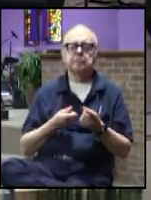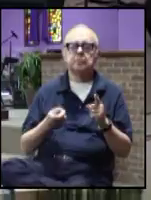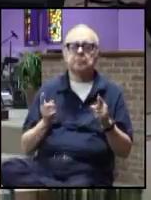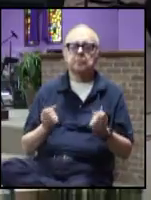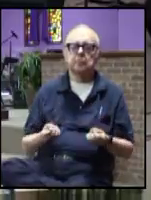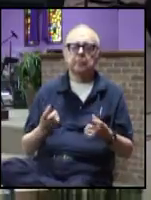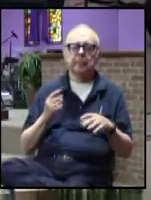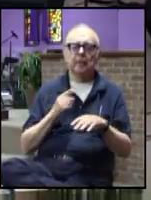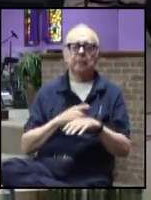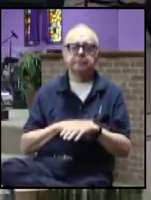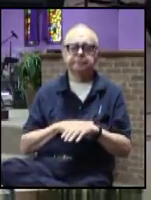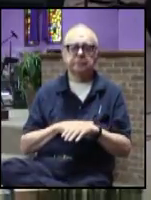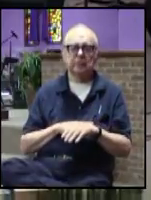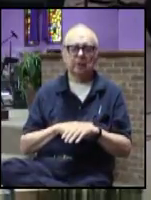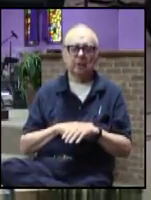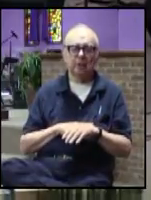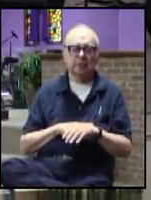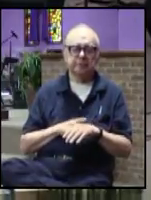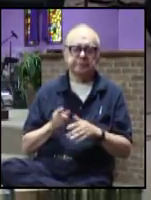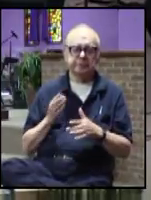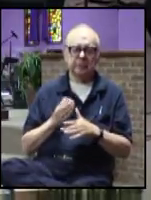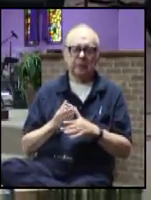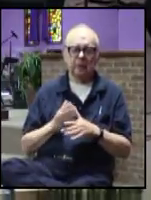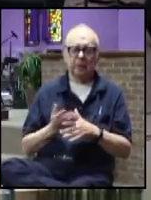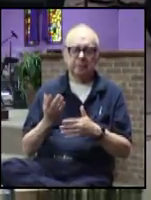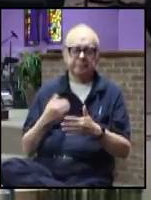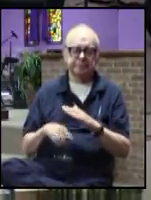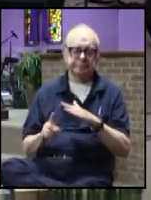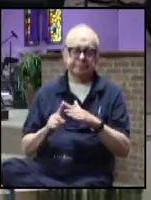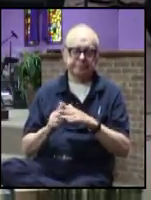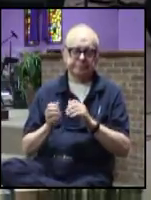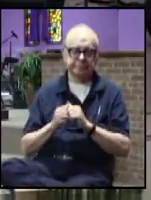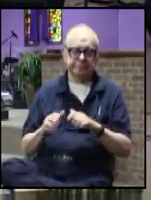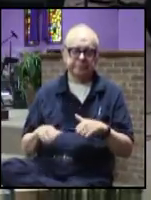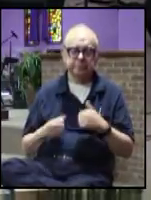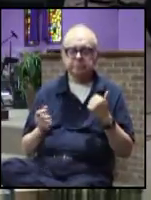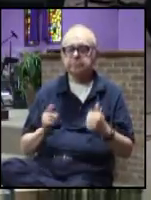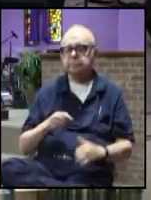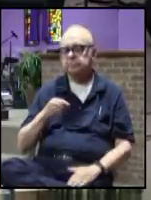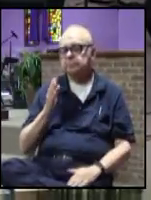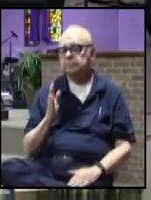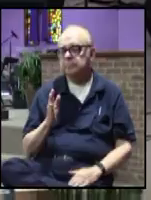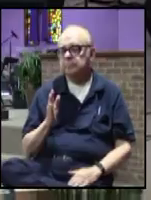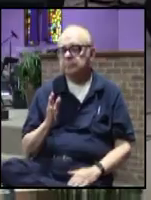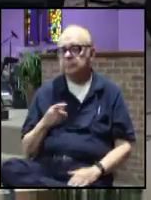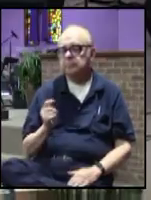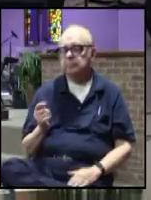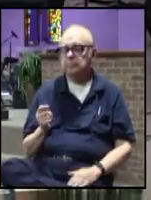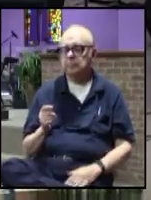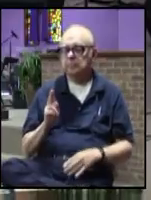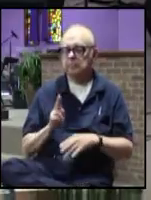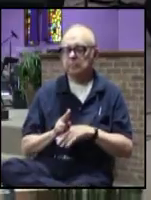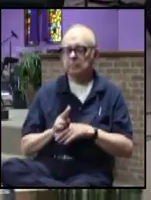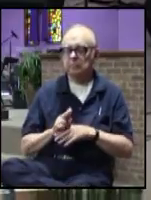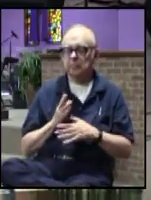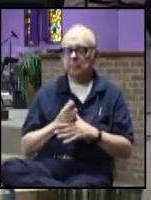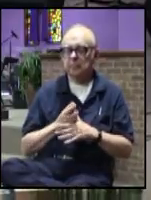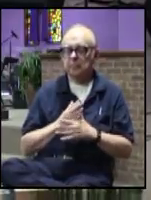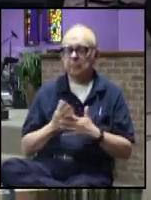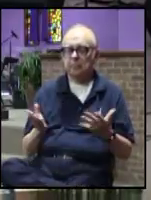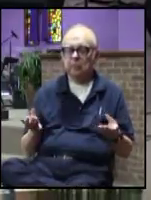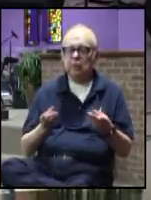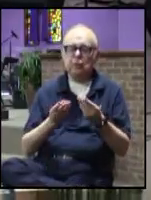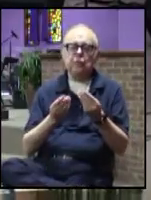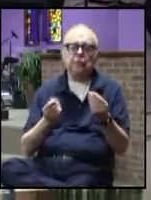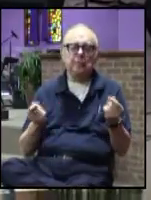And what happens is a lot of times these irritants come into our life where God is trying to use these irritants